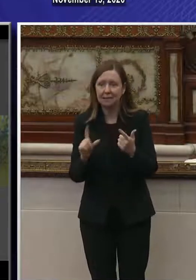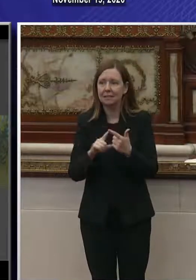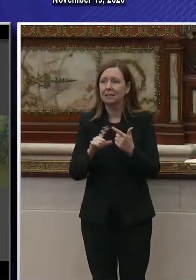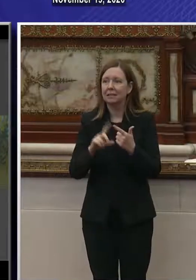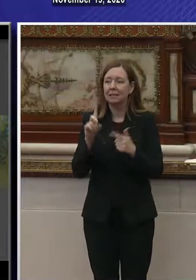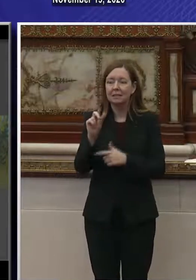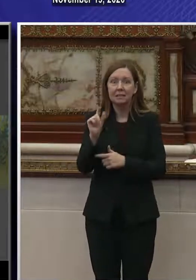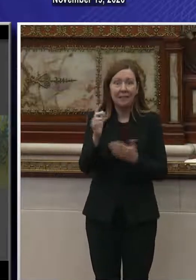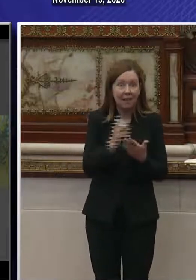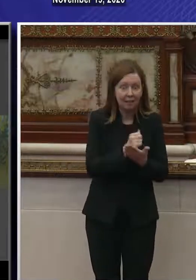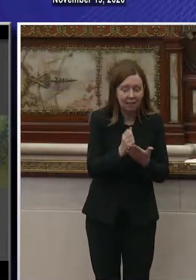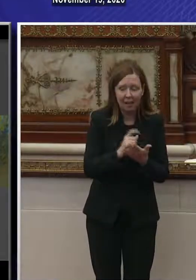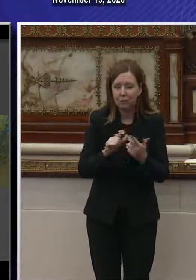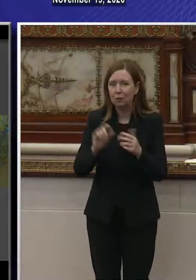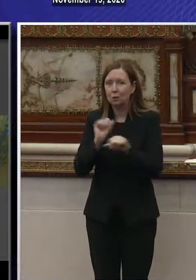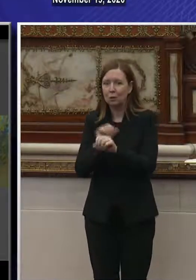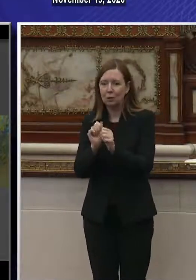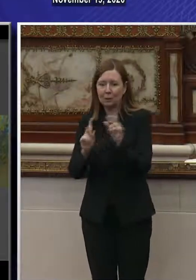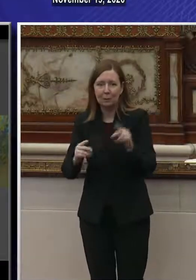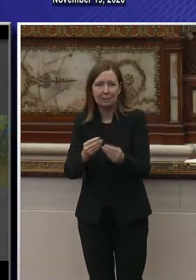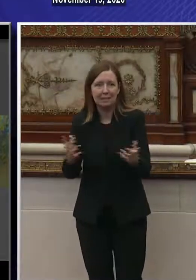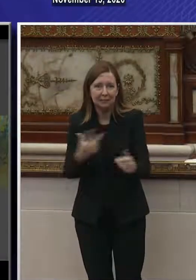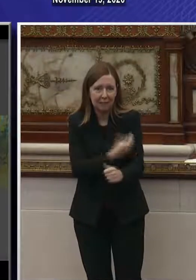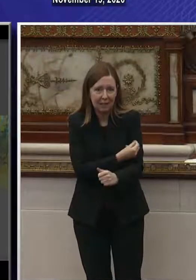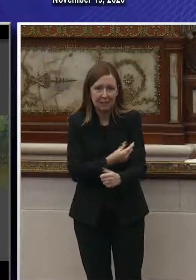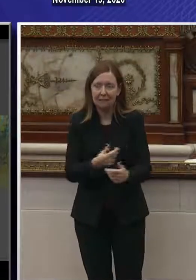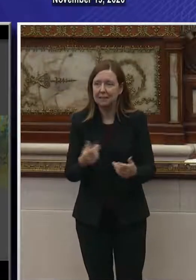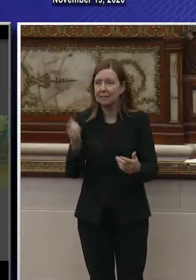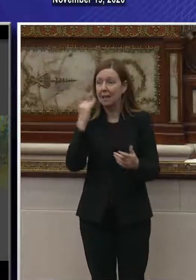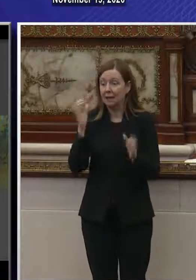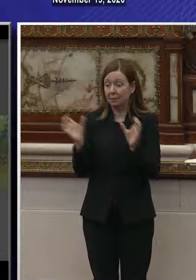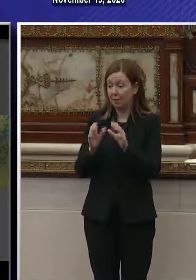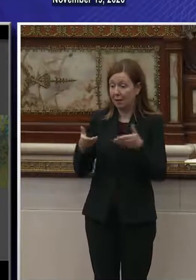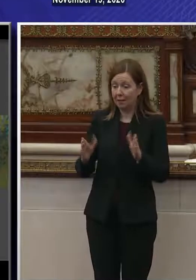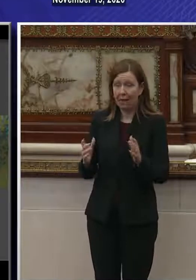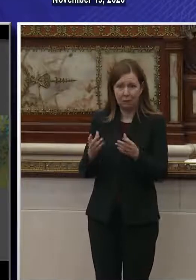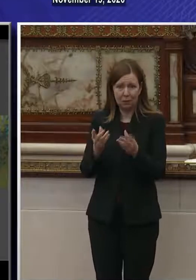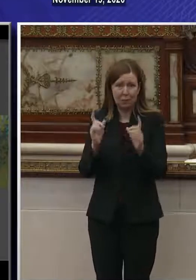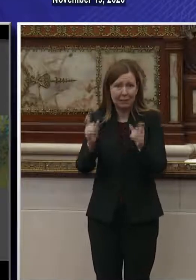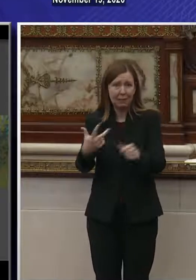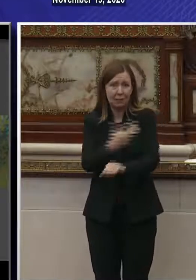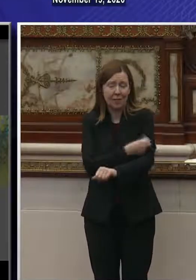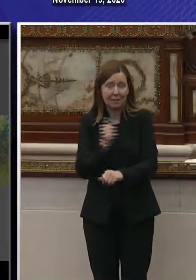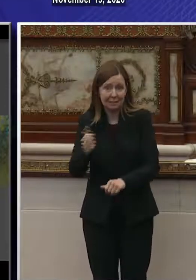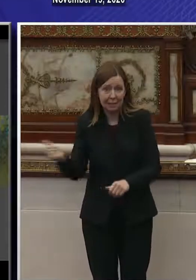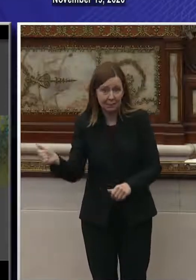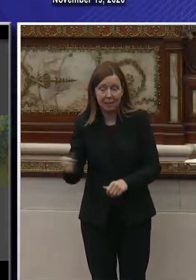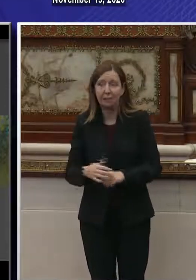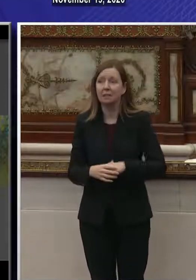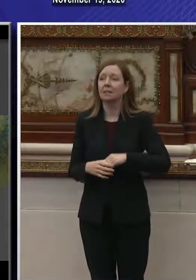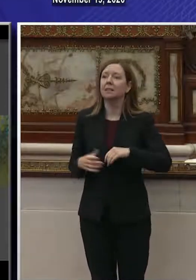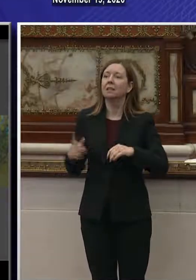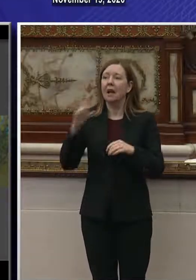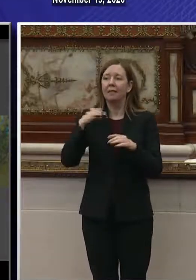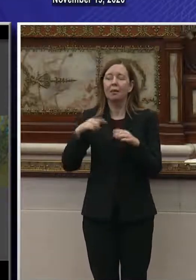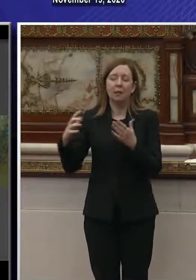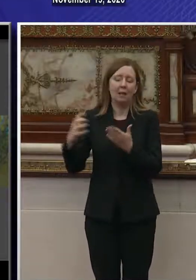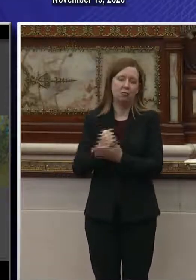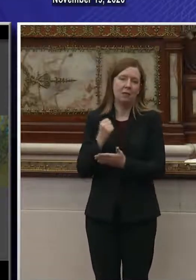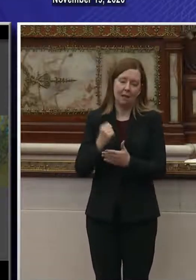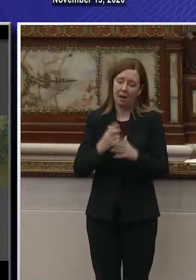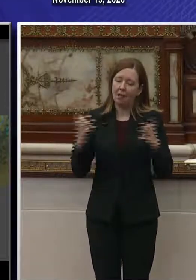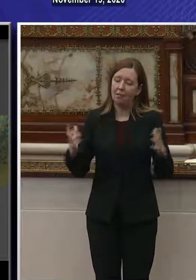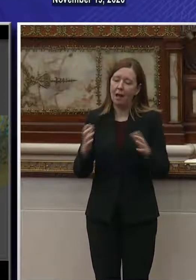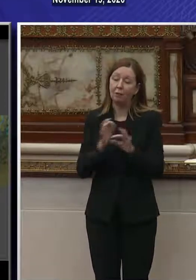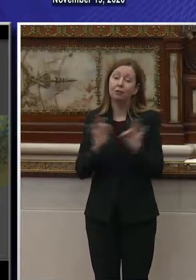data collection, to work with the people delivering the vaccines, and if credentialing allows, even to give the vaccines. So I think we can leverage perhaps a lot